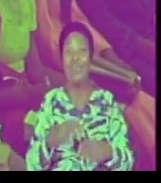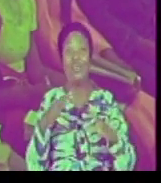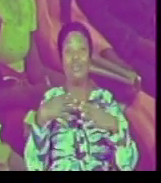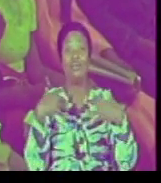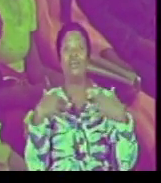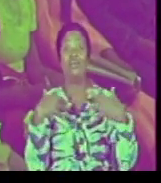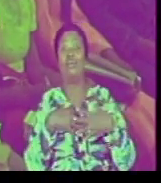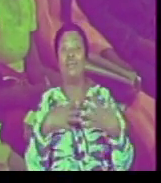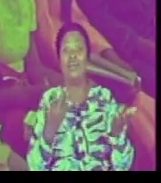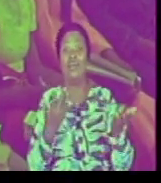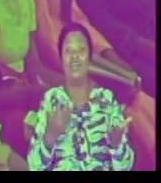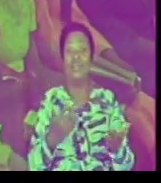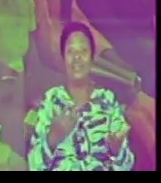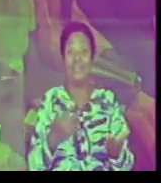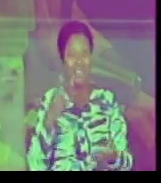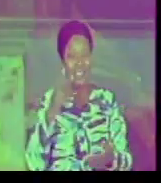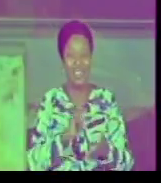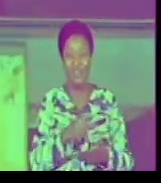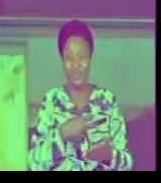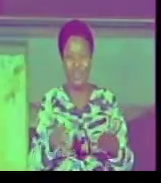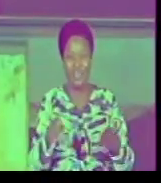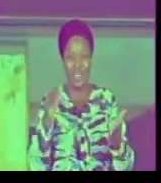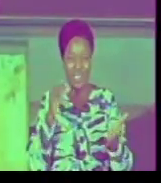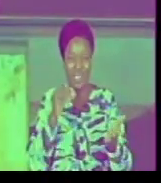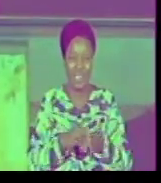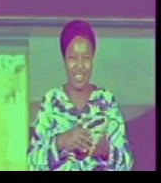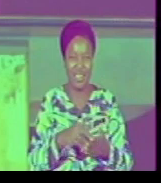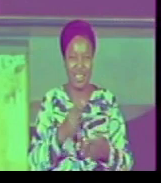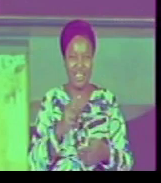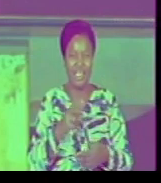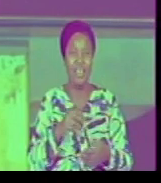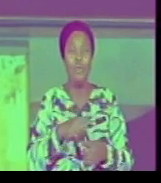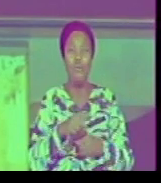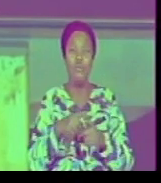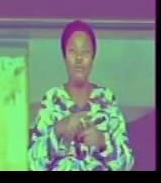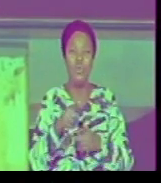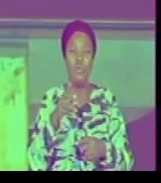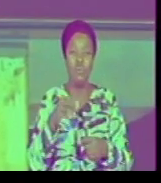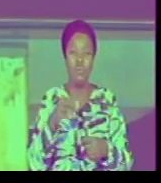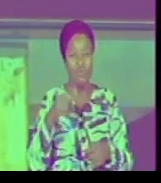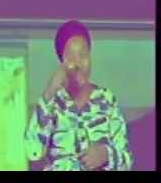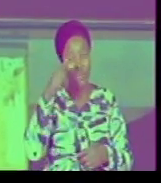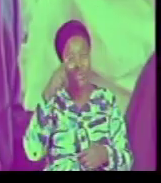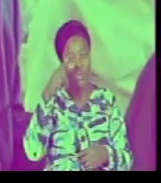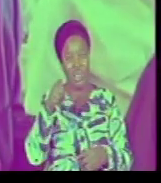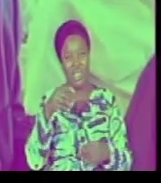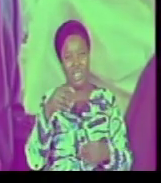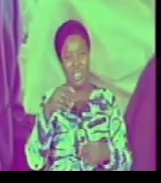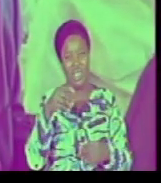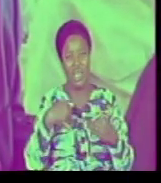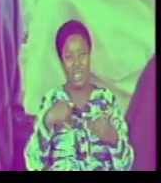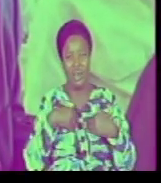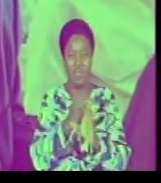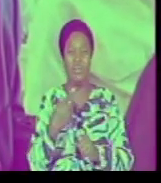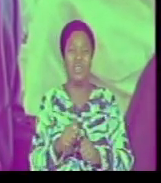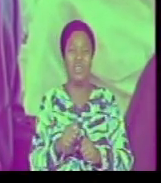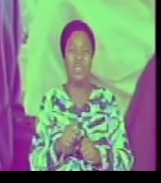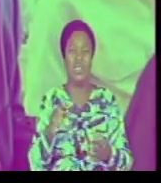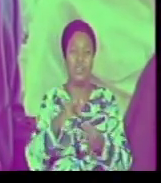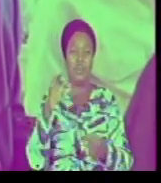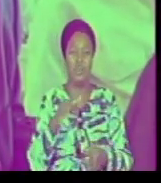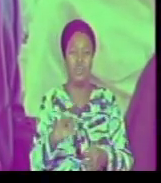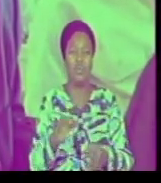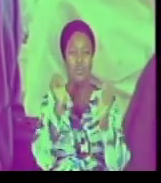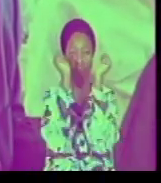Look at that verse 18 again. It says, for ye have not received the spirit of bondage again to fear. You